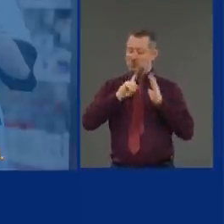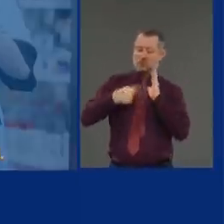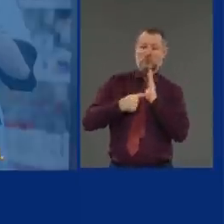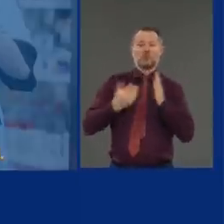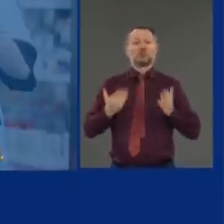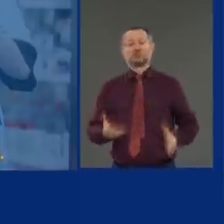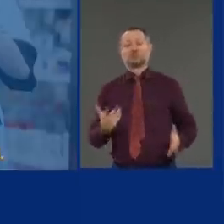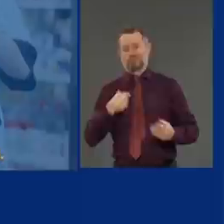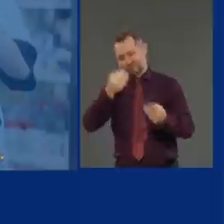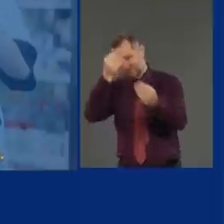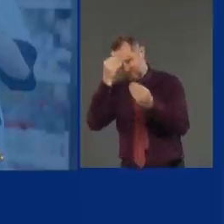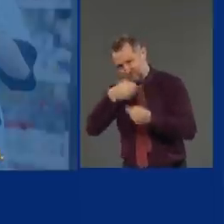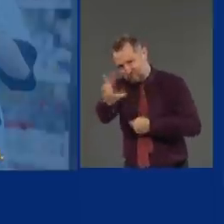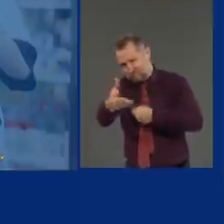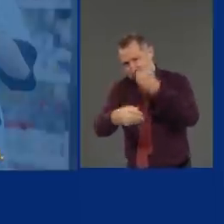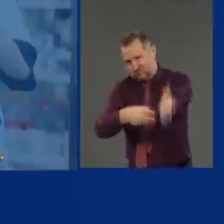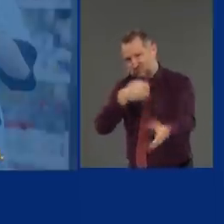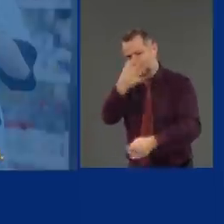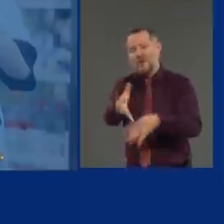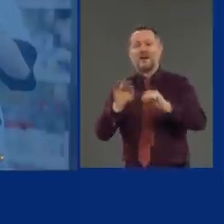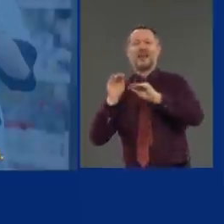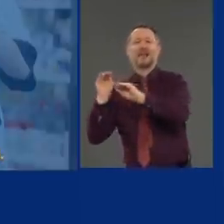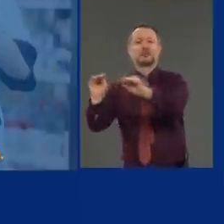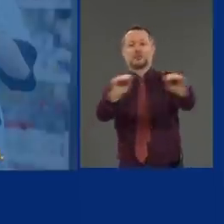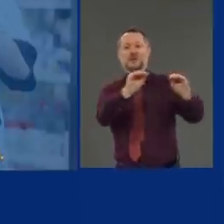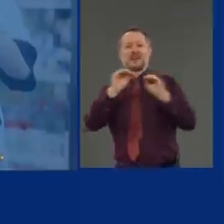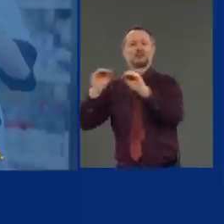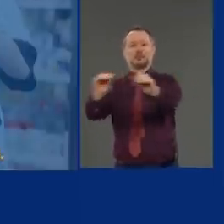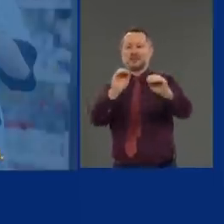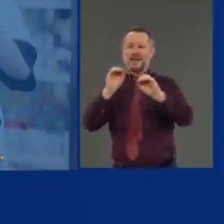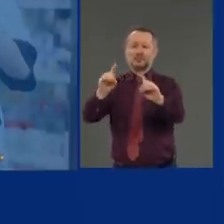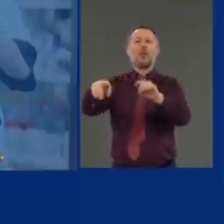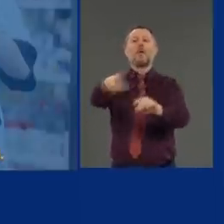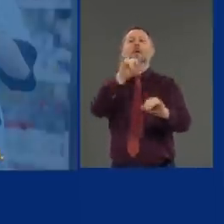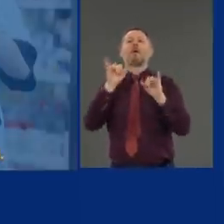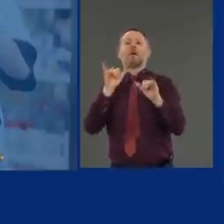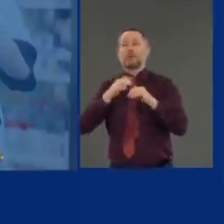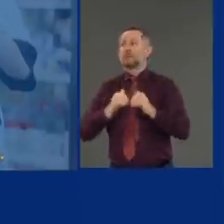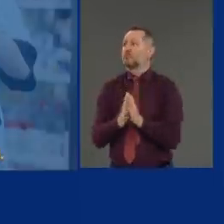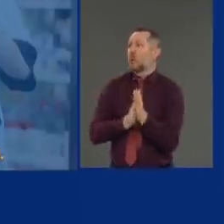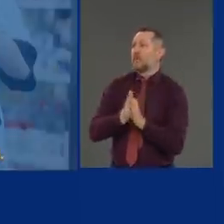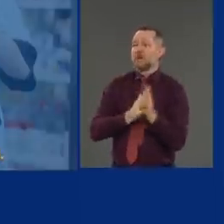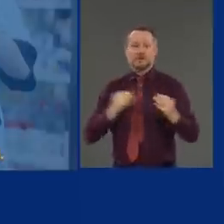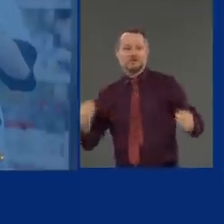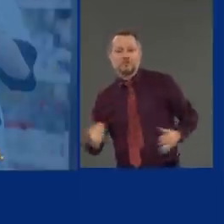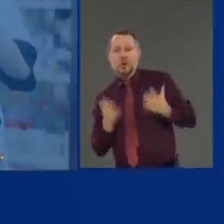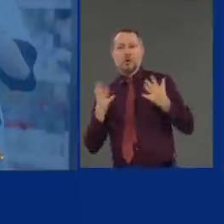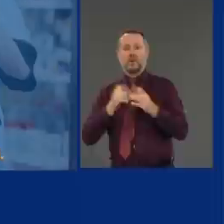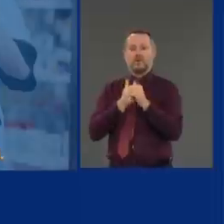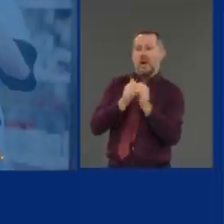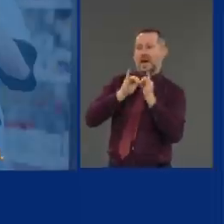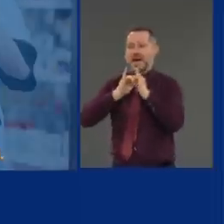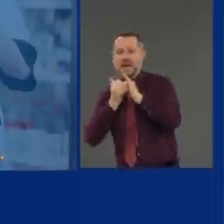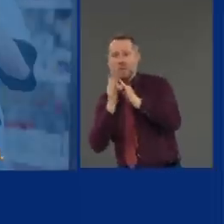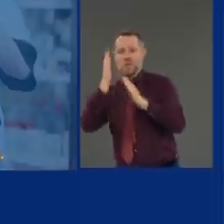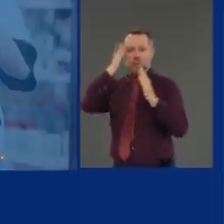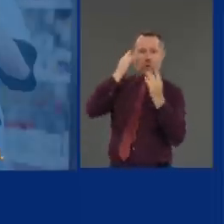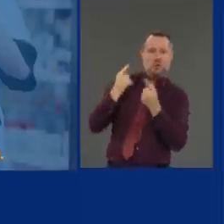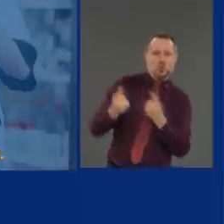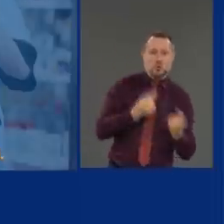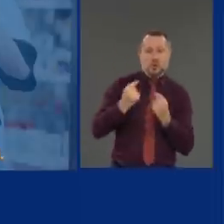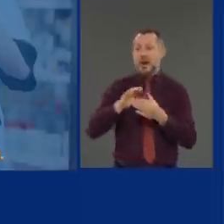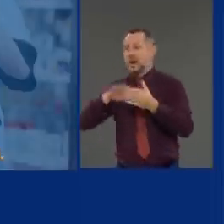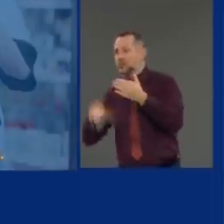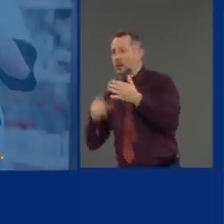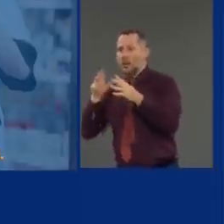to motivate people about what can be done and should be done and what are the consequences. And it has worked